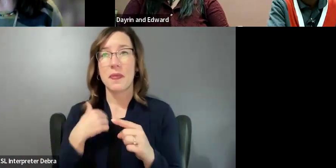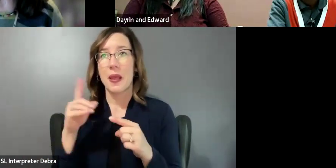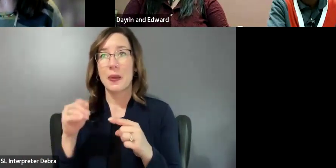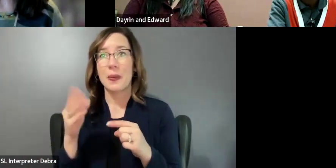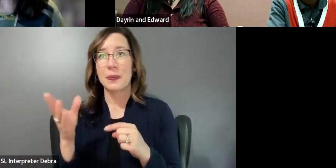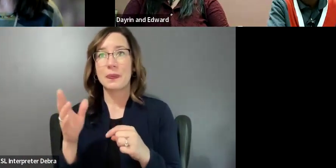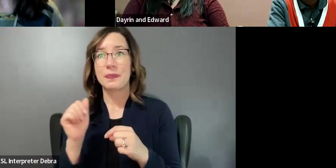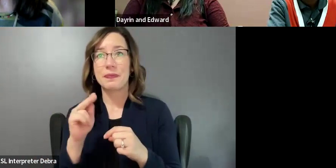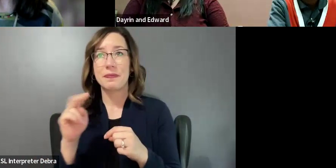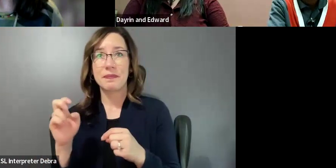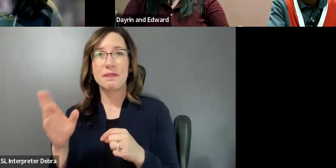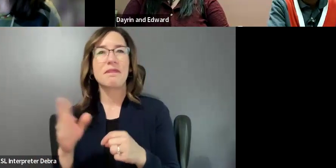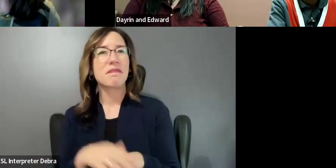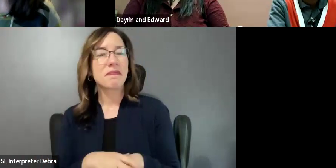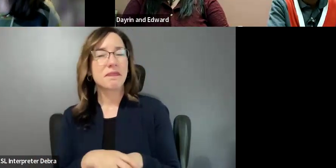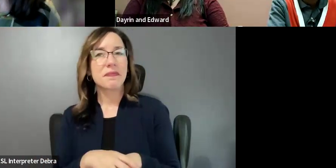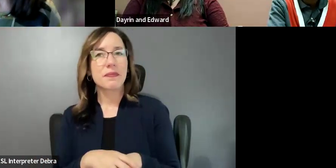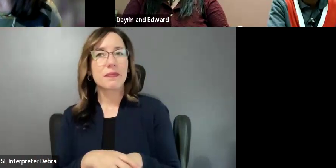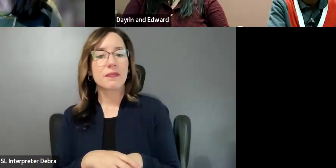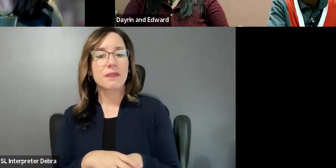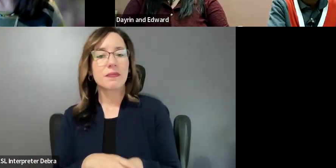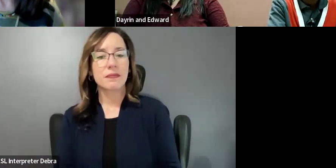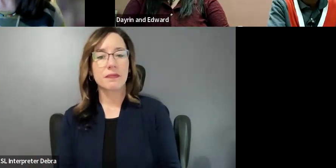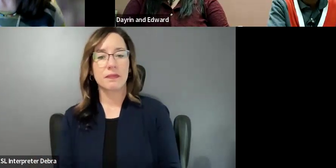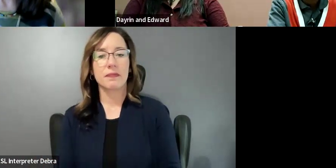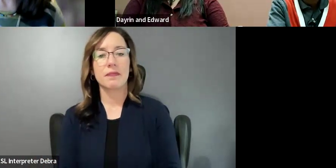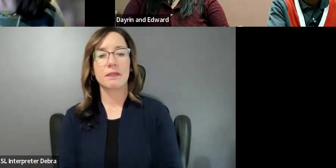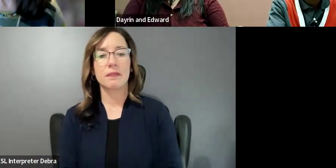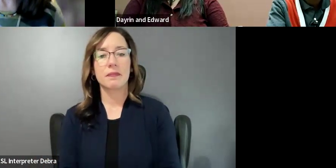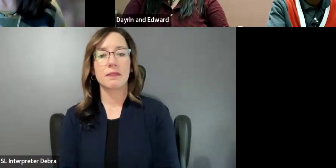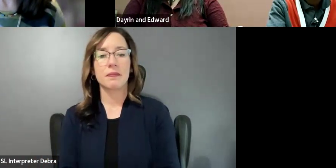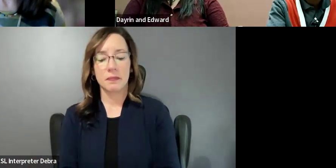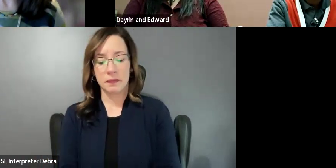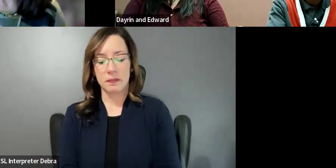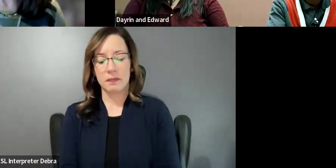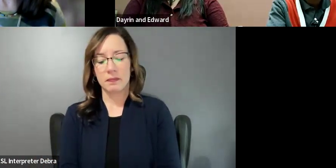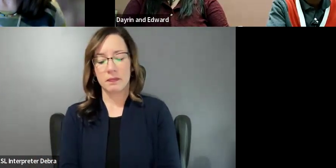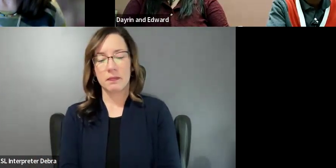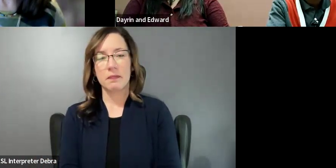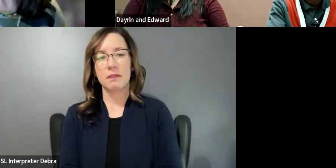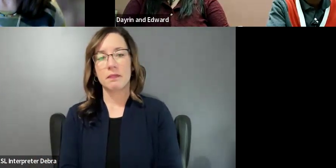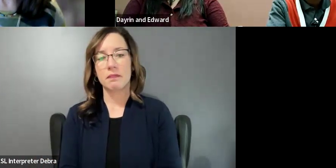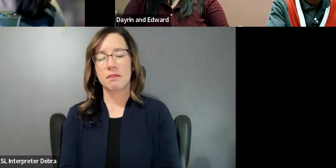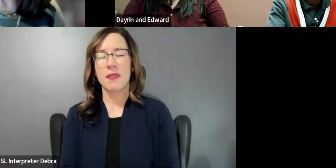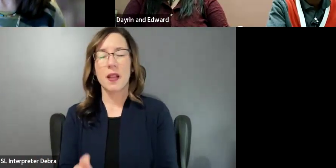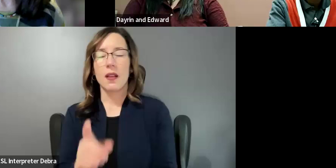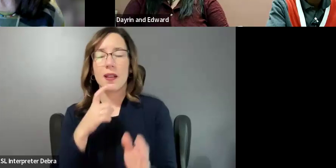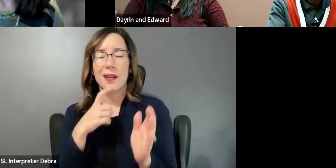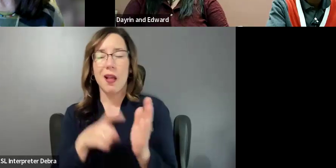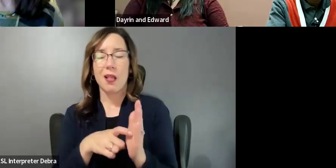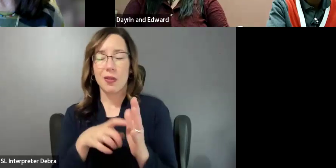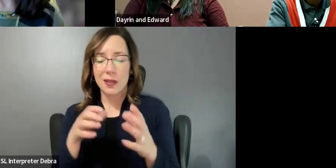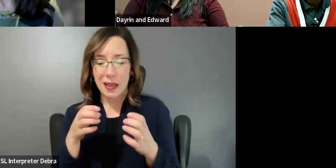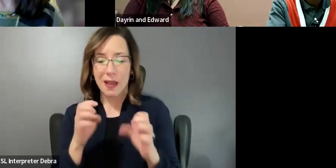Anne. I think it's important to acknowledge that there's all this effort that's in this project